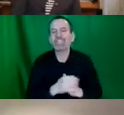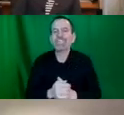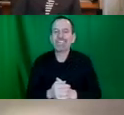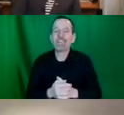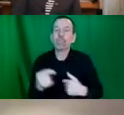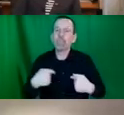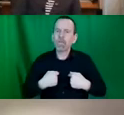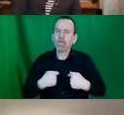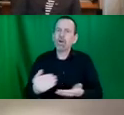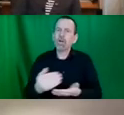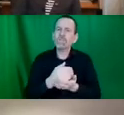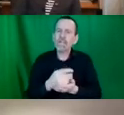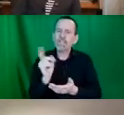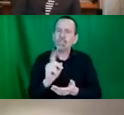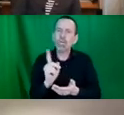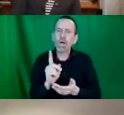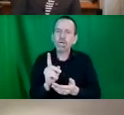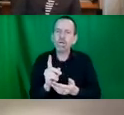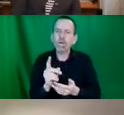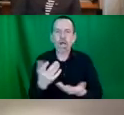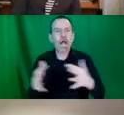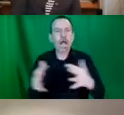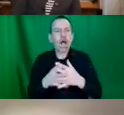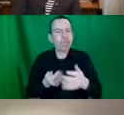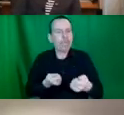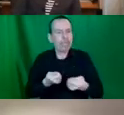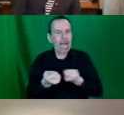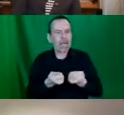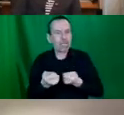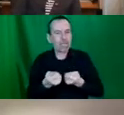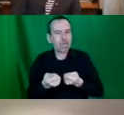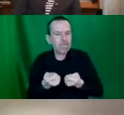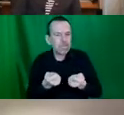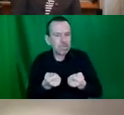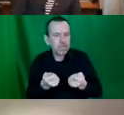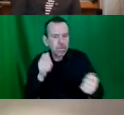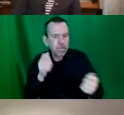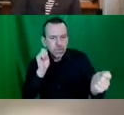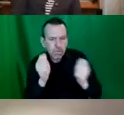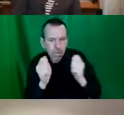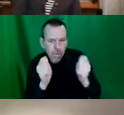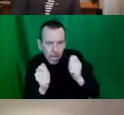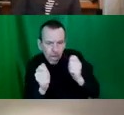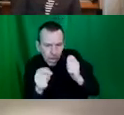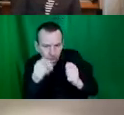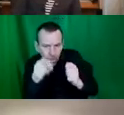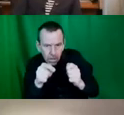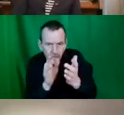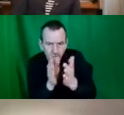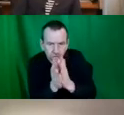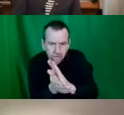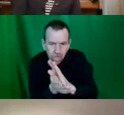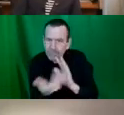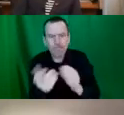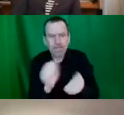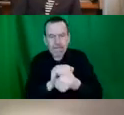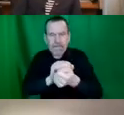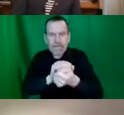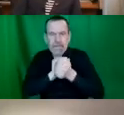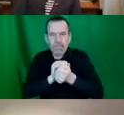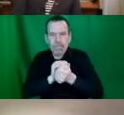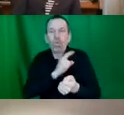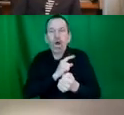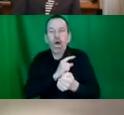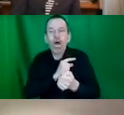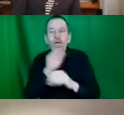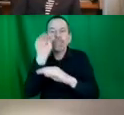the management of change, safeguarding collections, preserving items for future generations to receive knowledge and enjoyment from. As